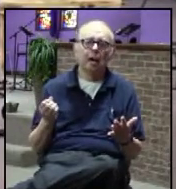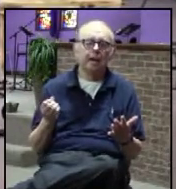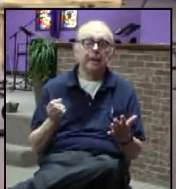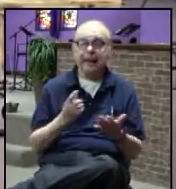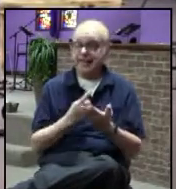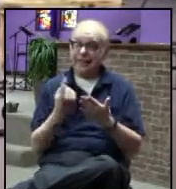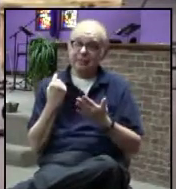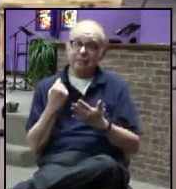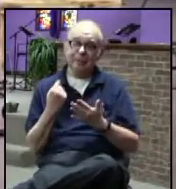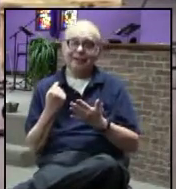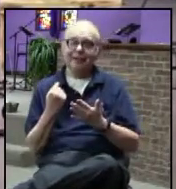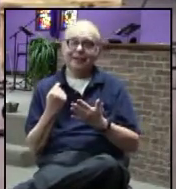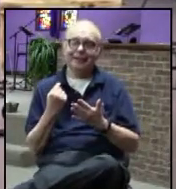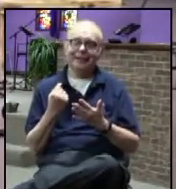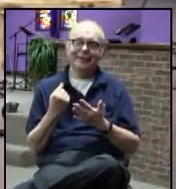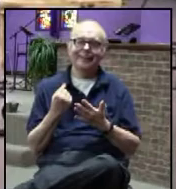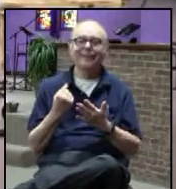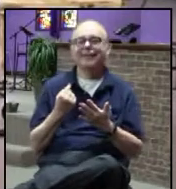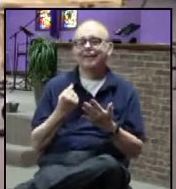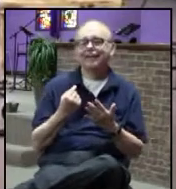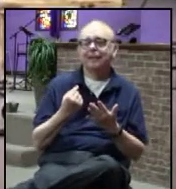Last week,